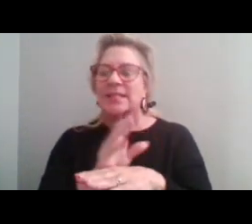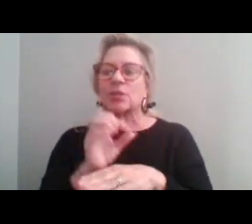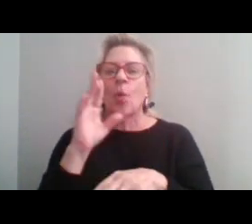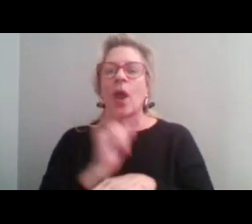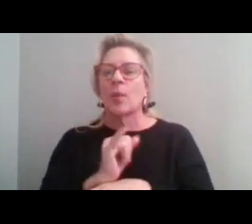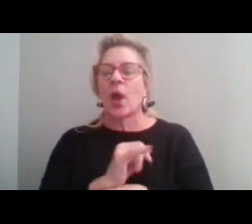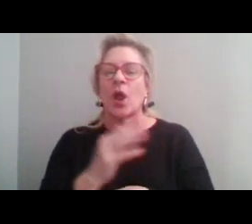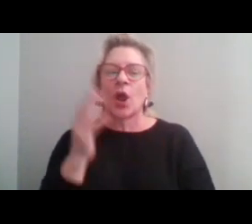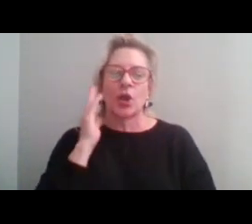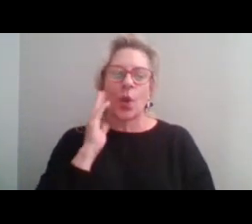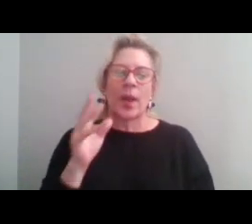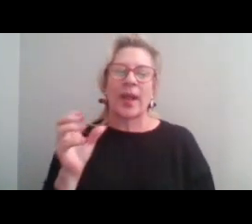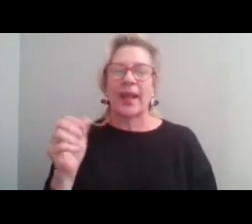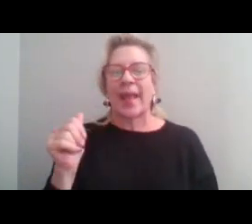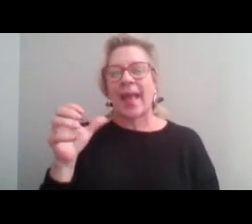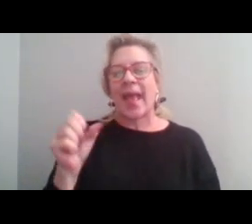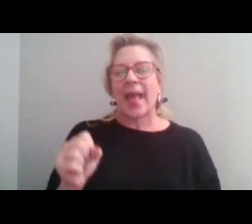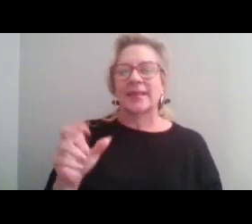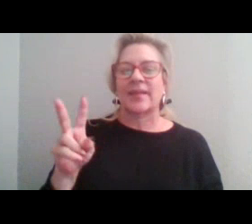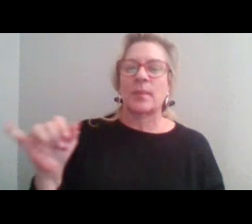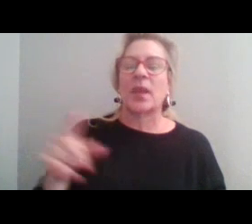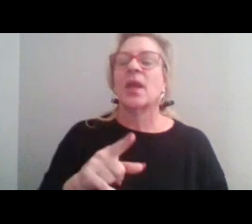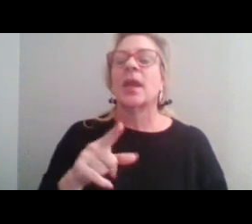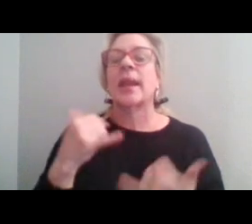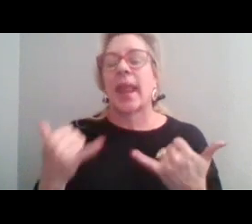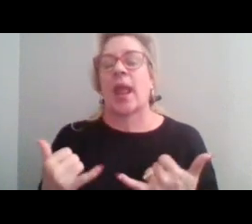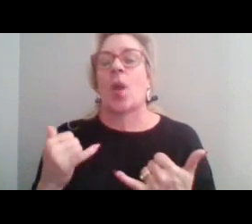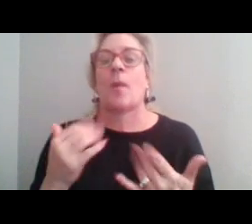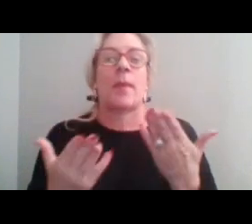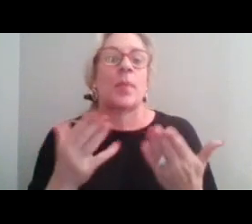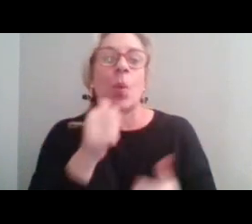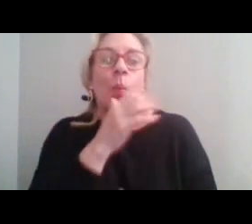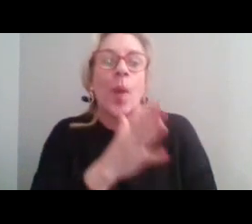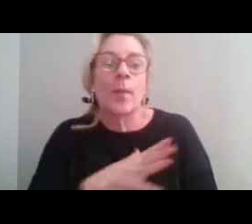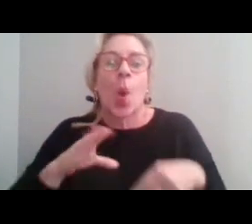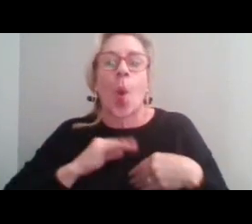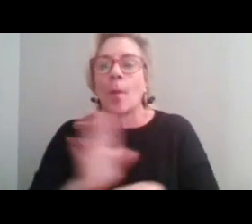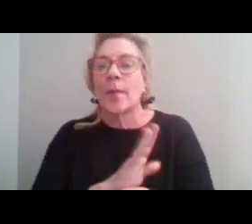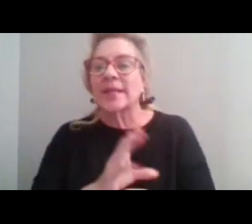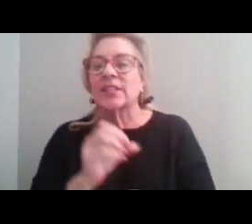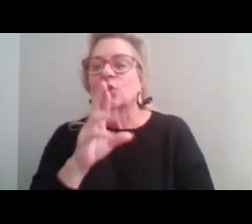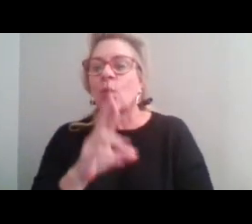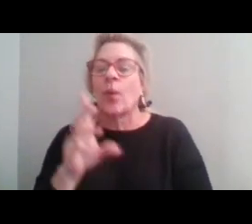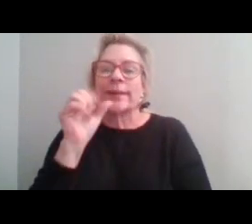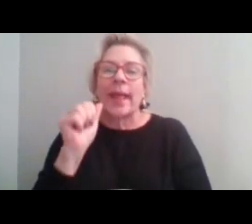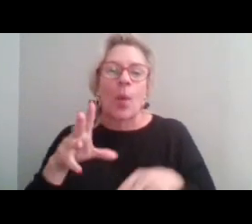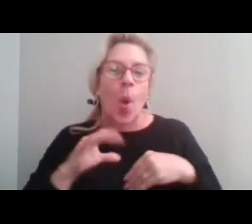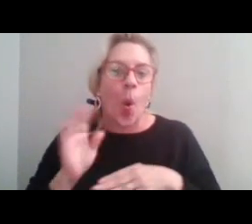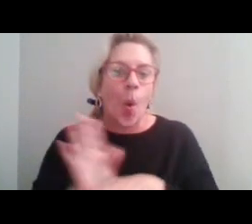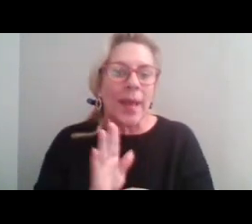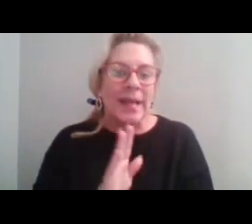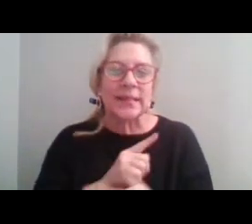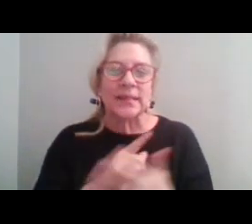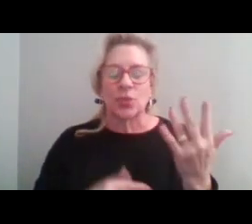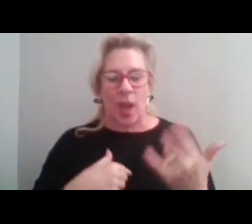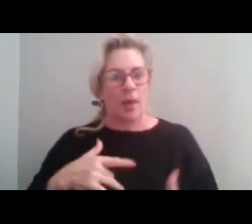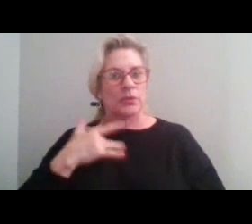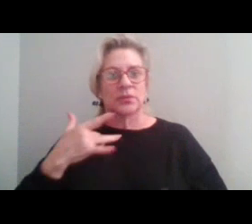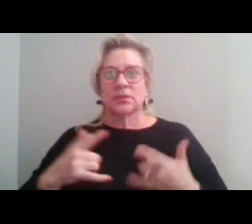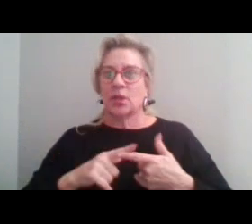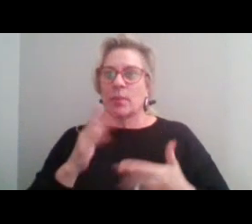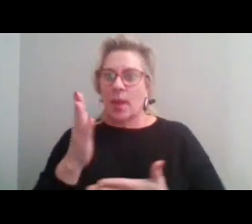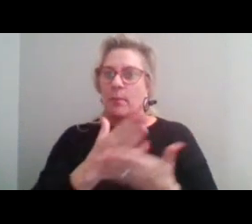also known as DBEs, and minority-owned and women-owned business enterprises. I was excited to be a part of